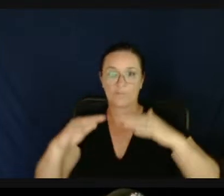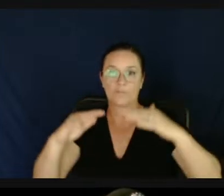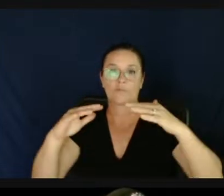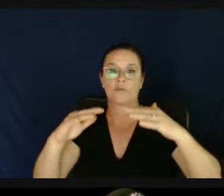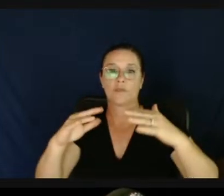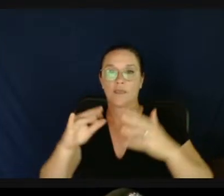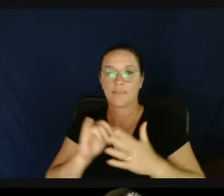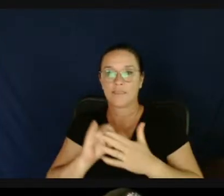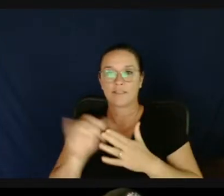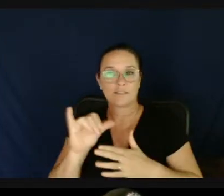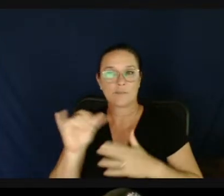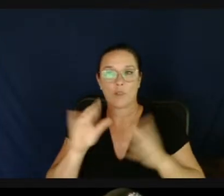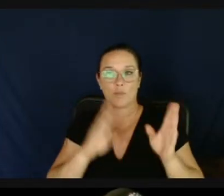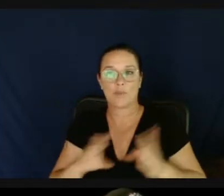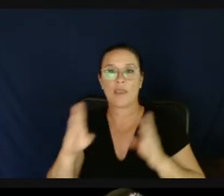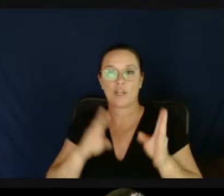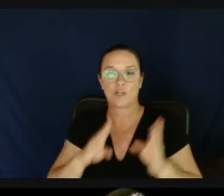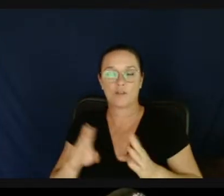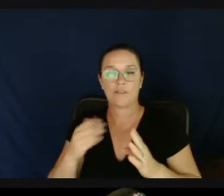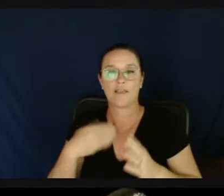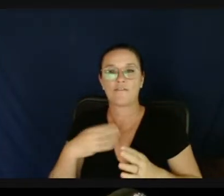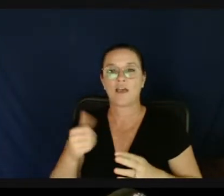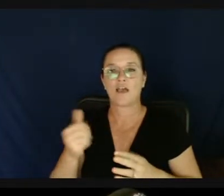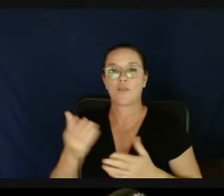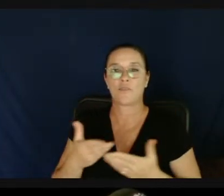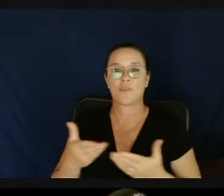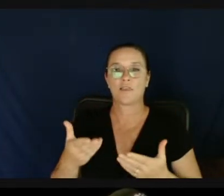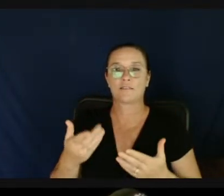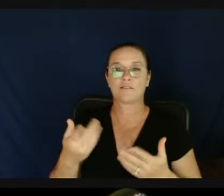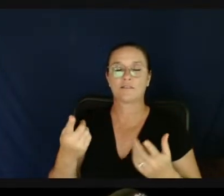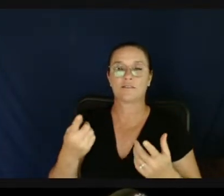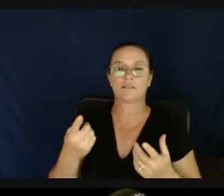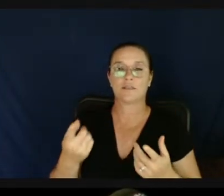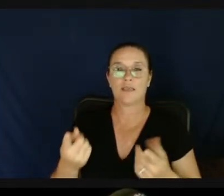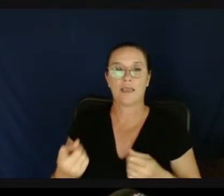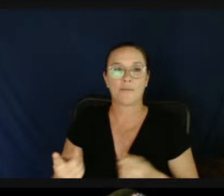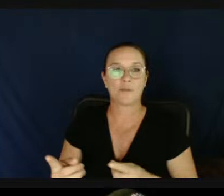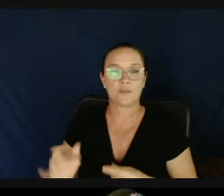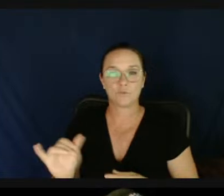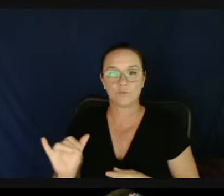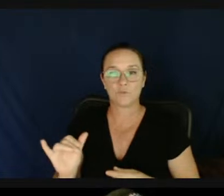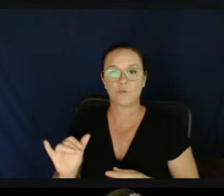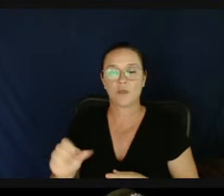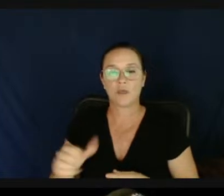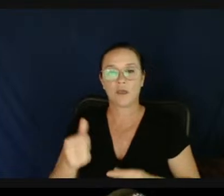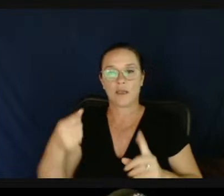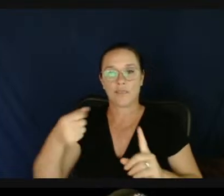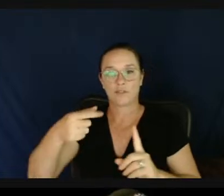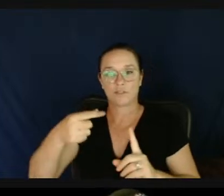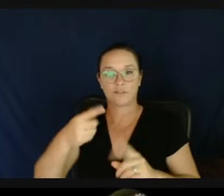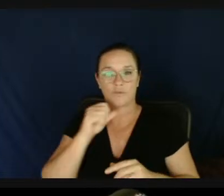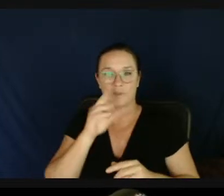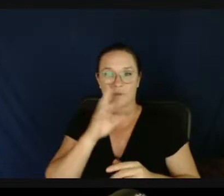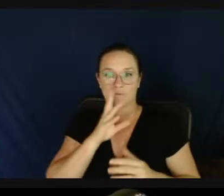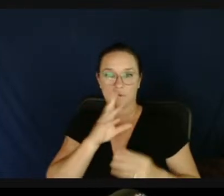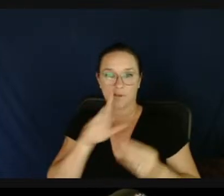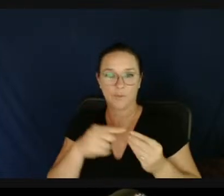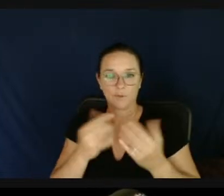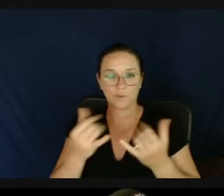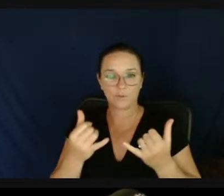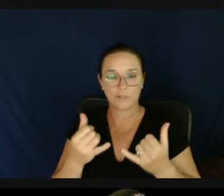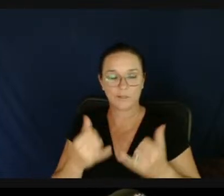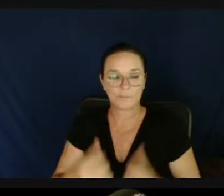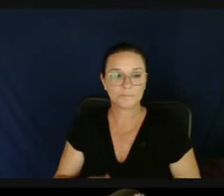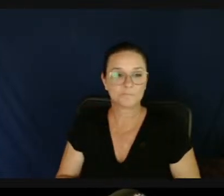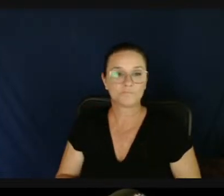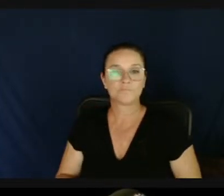our similar pattern. I have some other funny stuff happening in there as well. There's other signal we won't talk about today. But that's